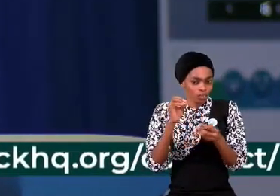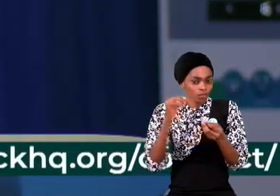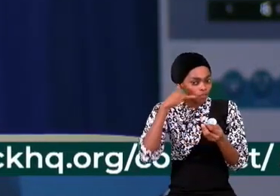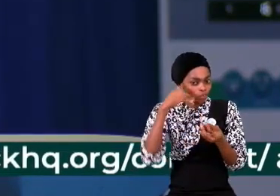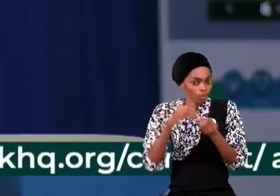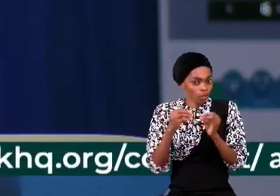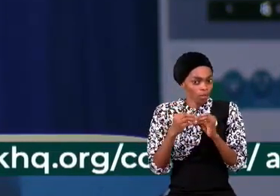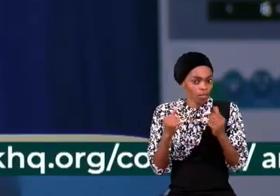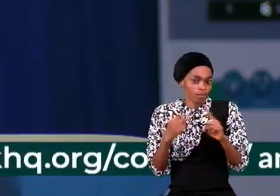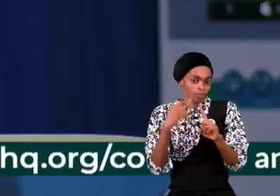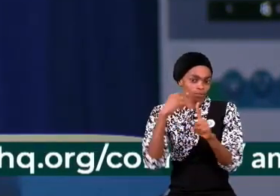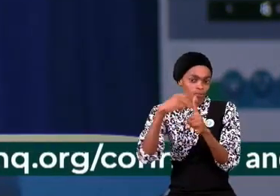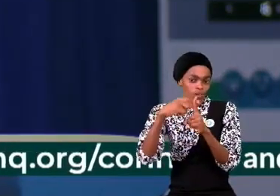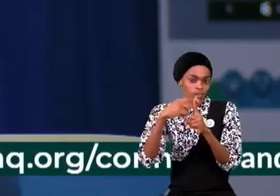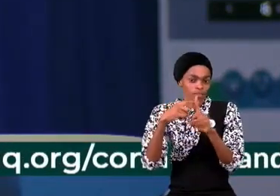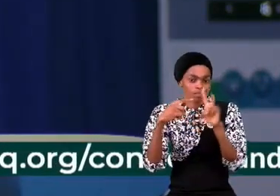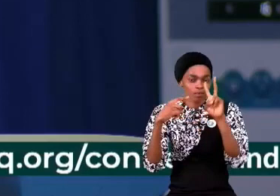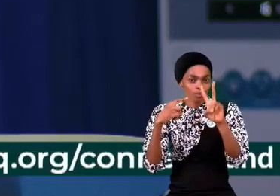+234 915 444 9263. I take that again,